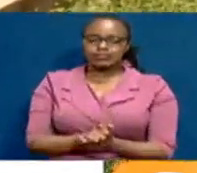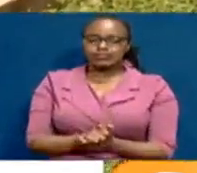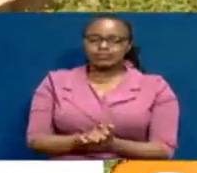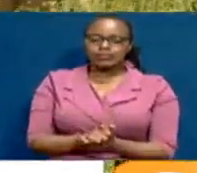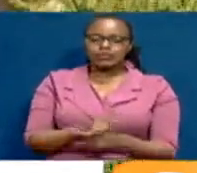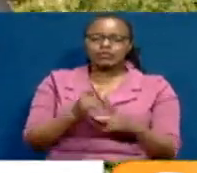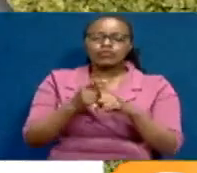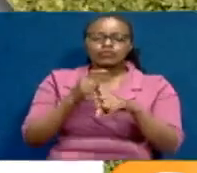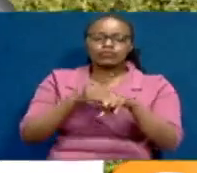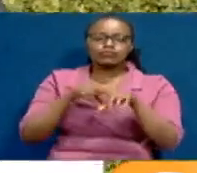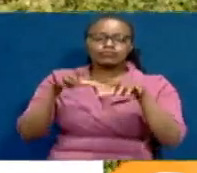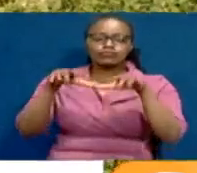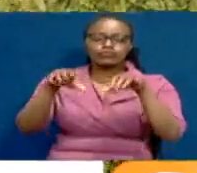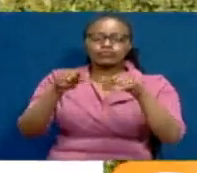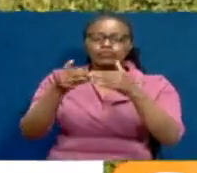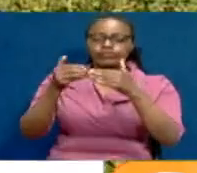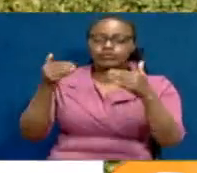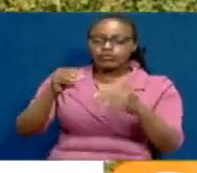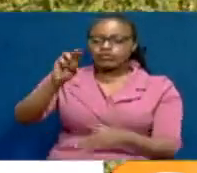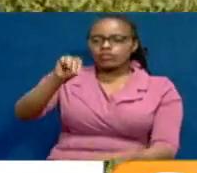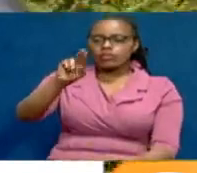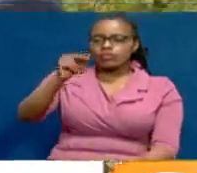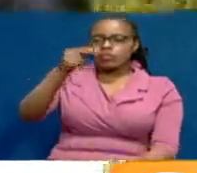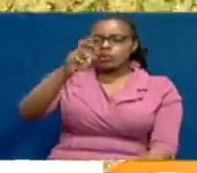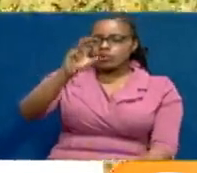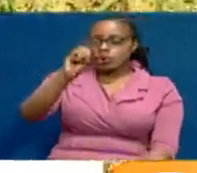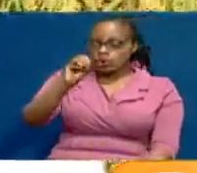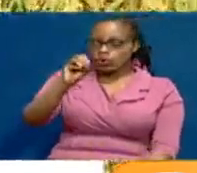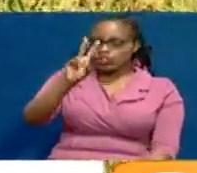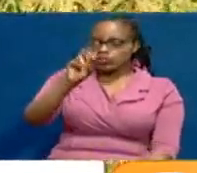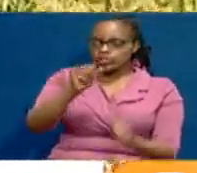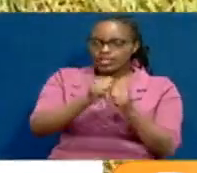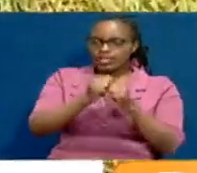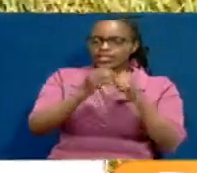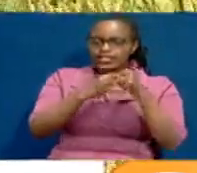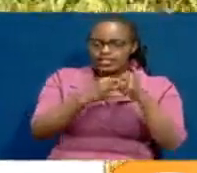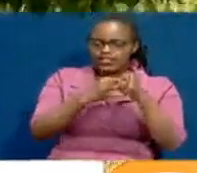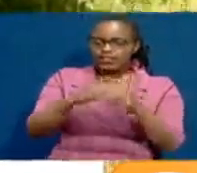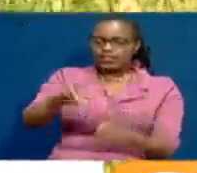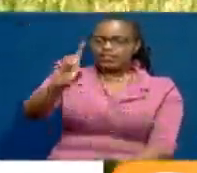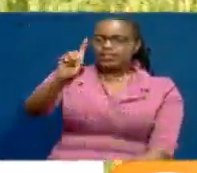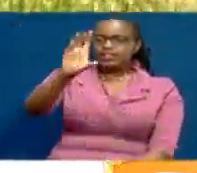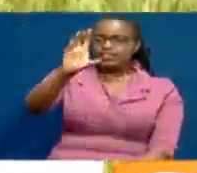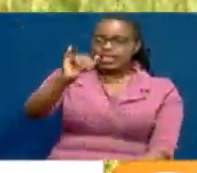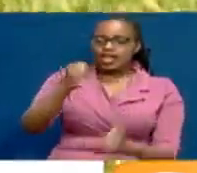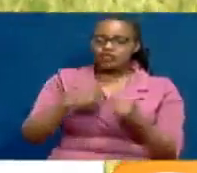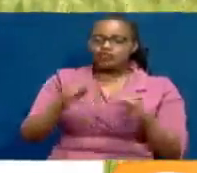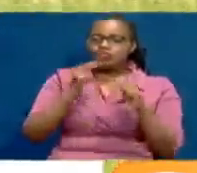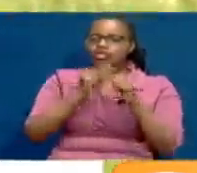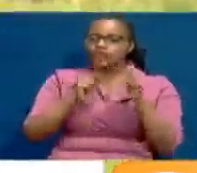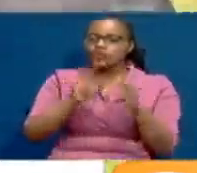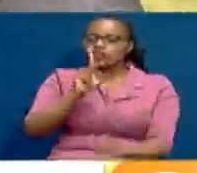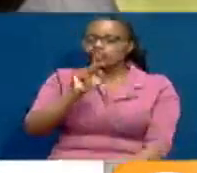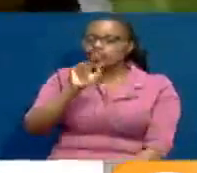Since taking over from his predecessor Ndegwa Muhoro in 2018, the Director of Criminal Investigation, DCI boss George